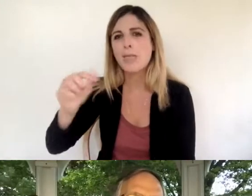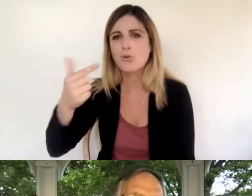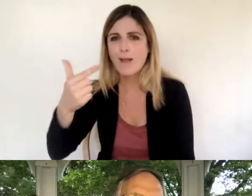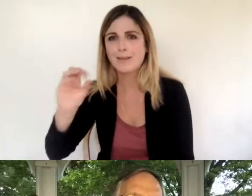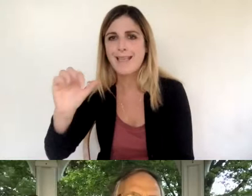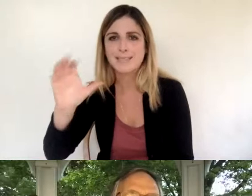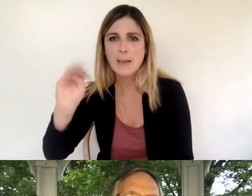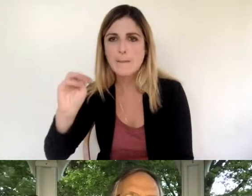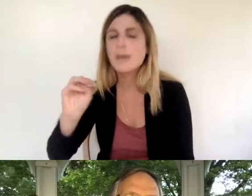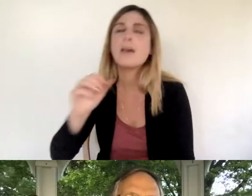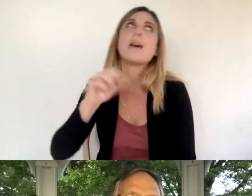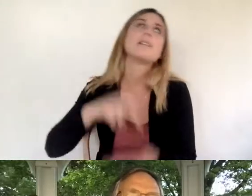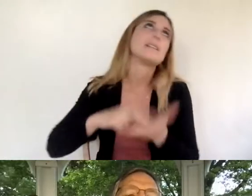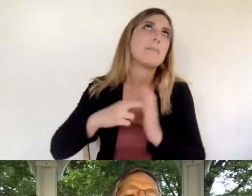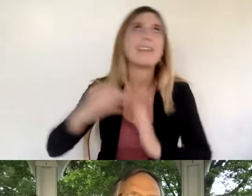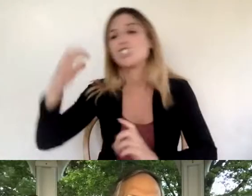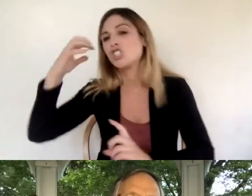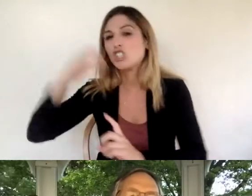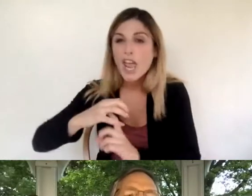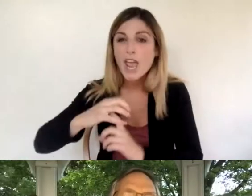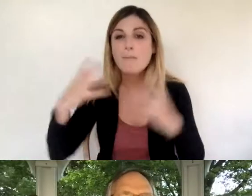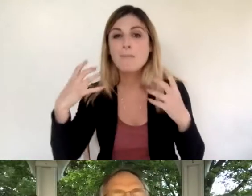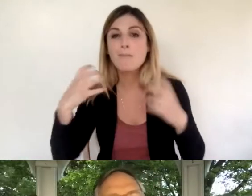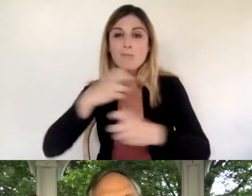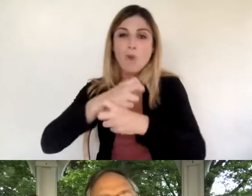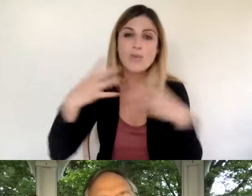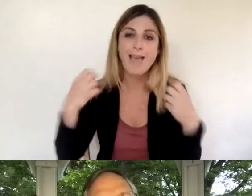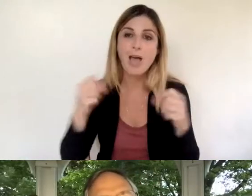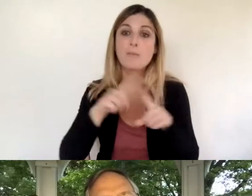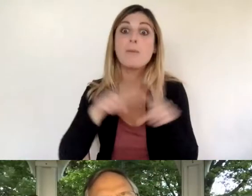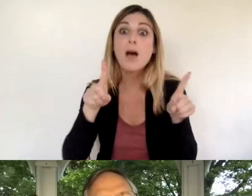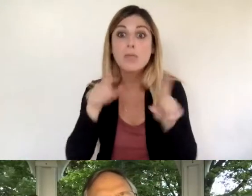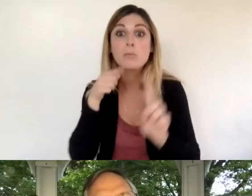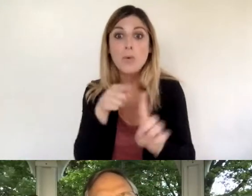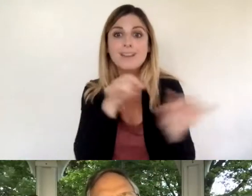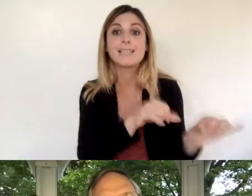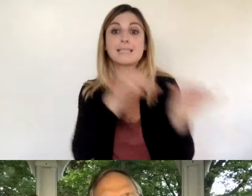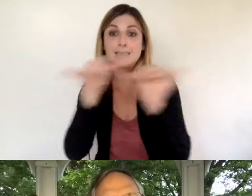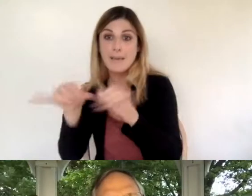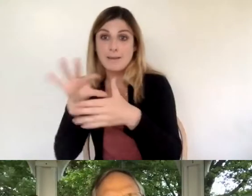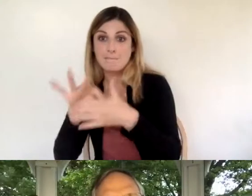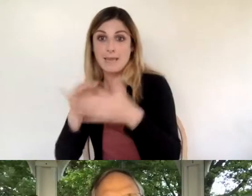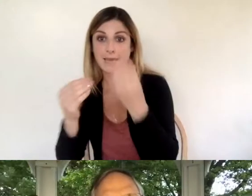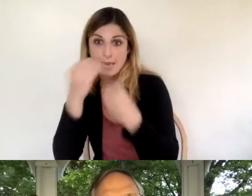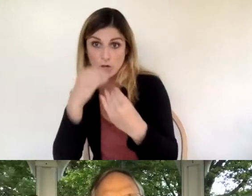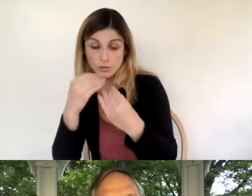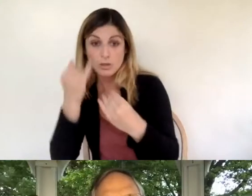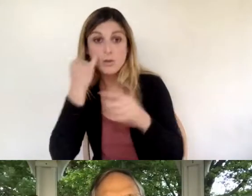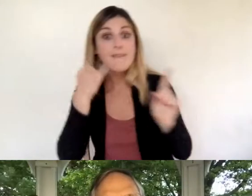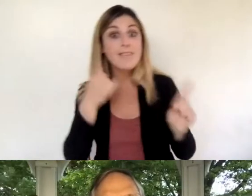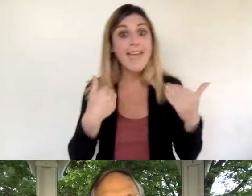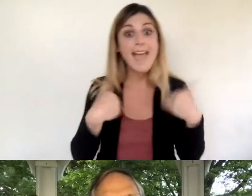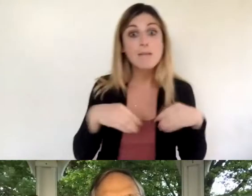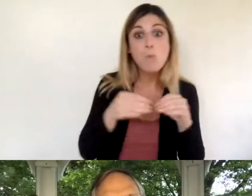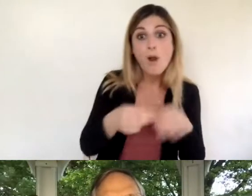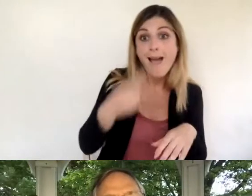great. It was just as good as the meat eaters who were getting that much calcium. So it's possible that if they had even higher calcium intakes,